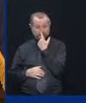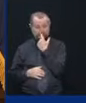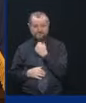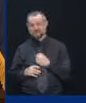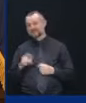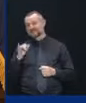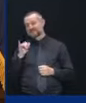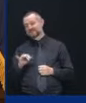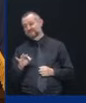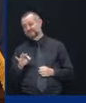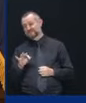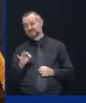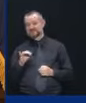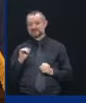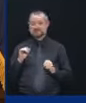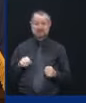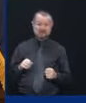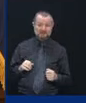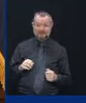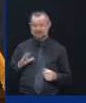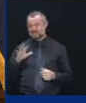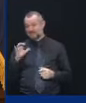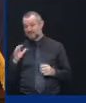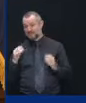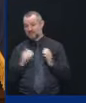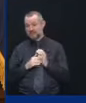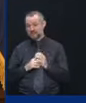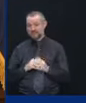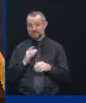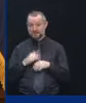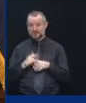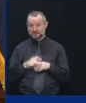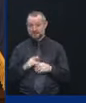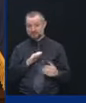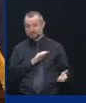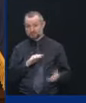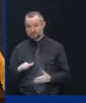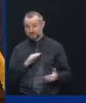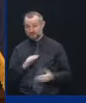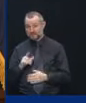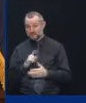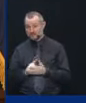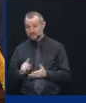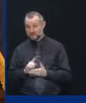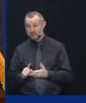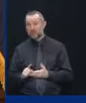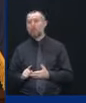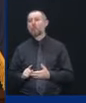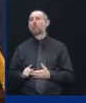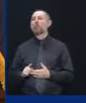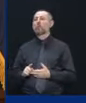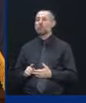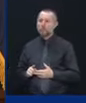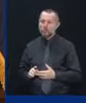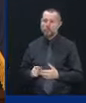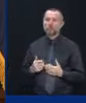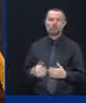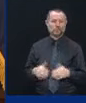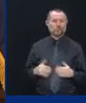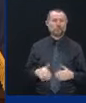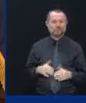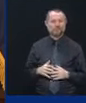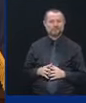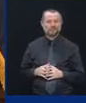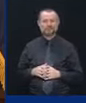supply up to 500,000 a week, right? You're